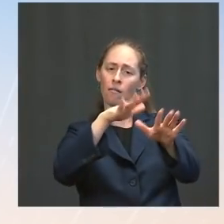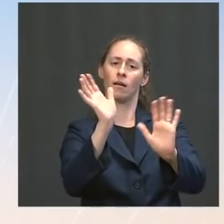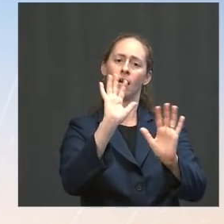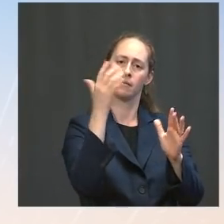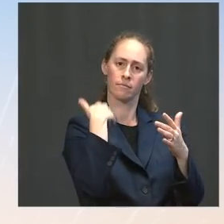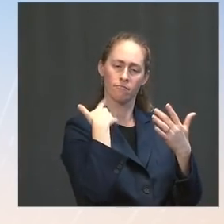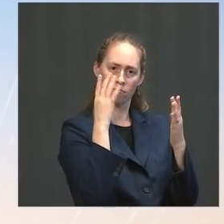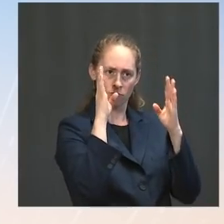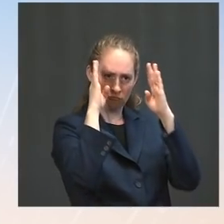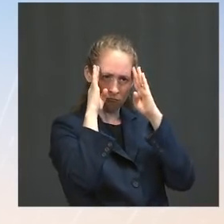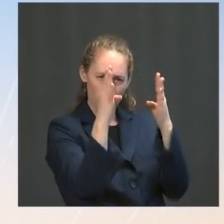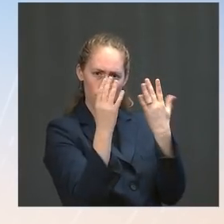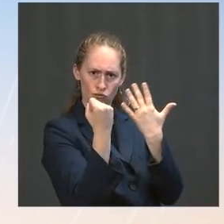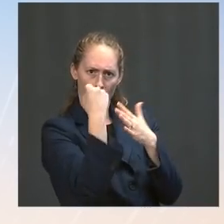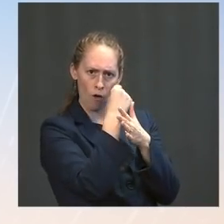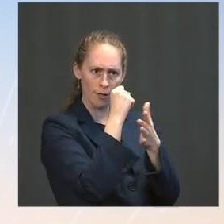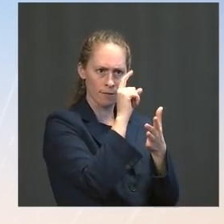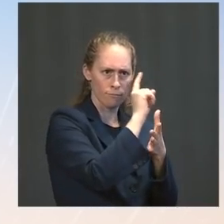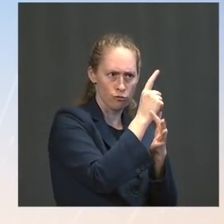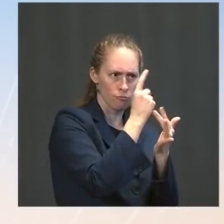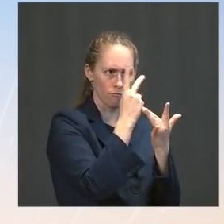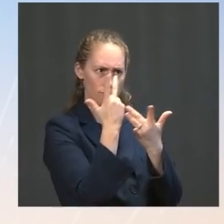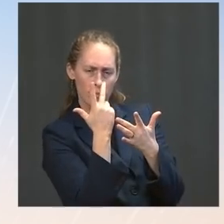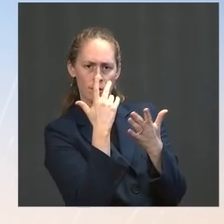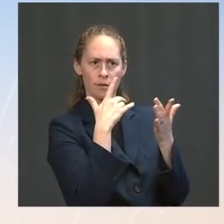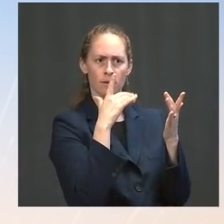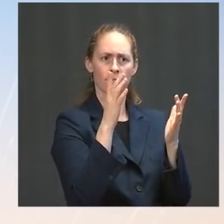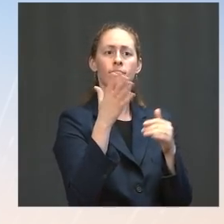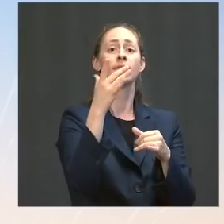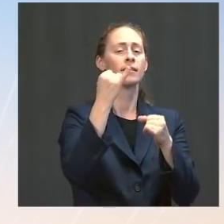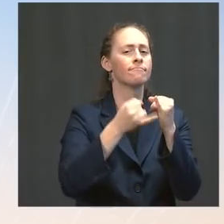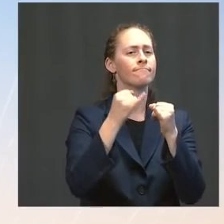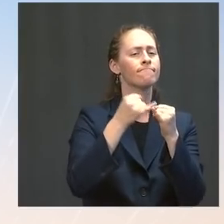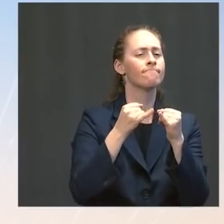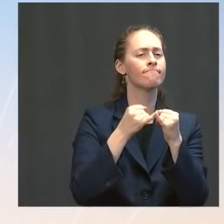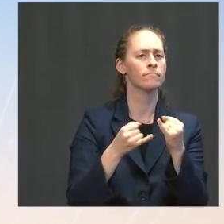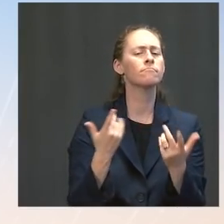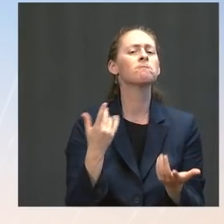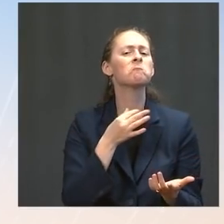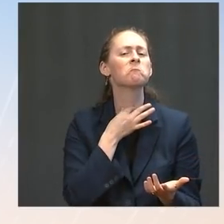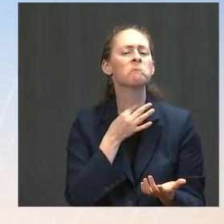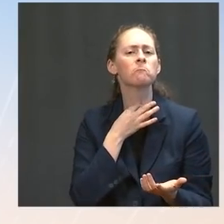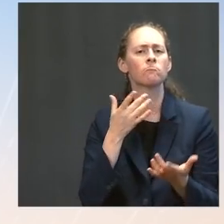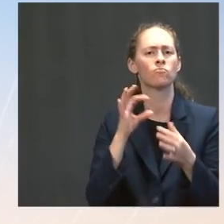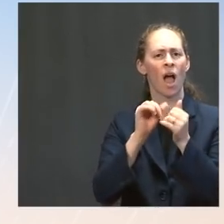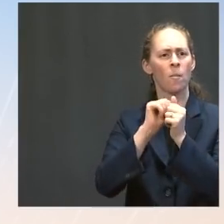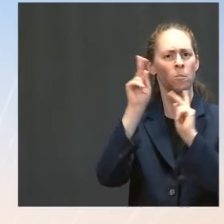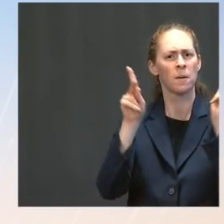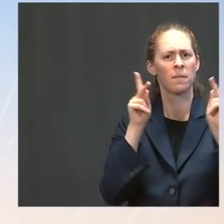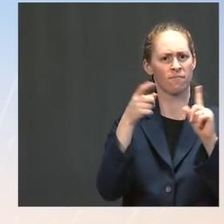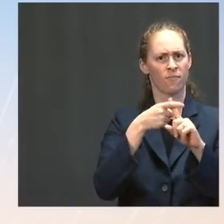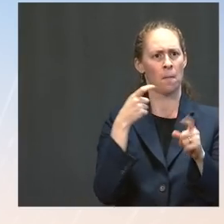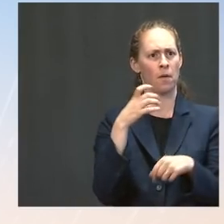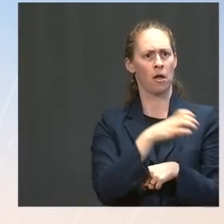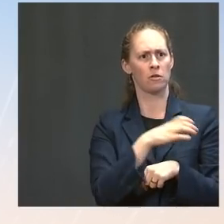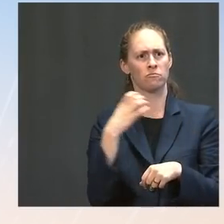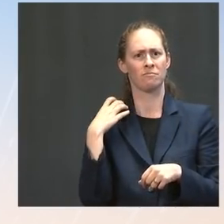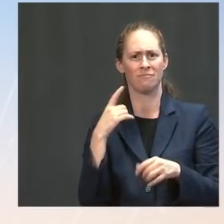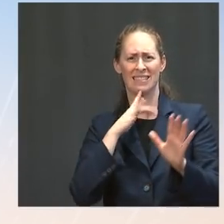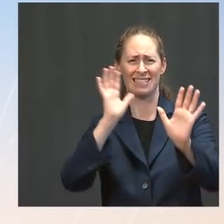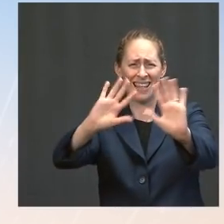continue to vigorously challenge it. We are also, though, in the same vein, compelled by